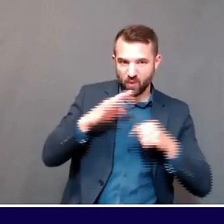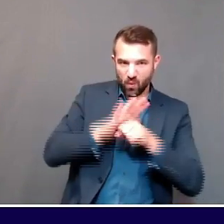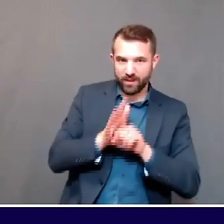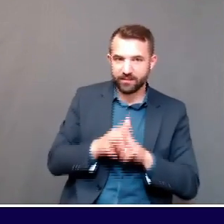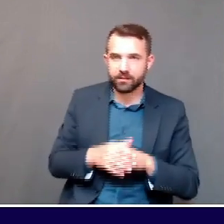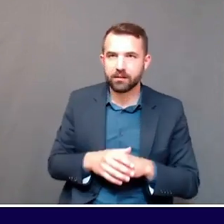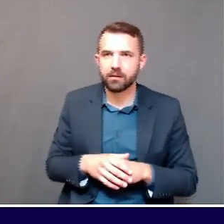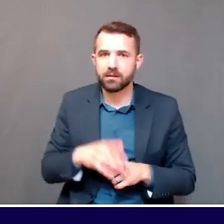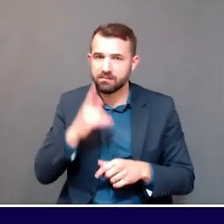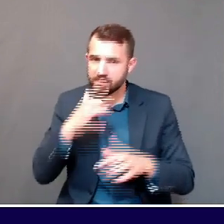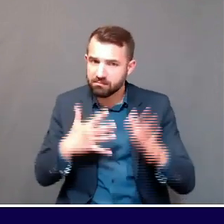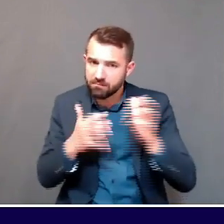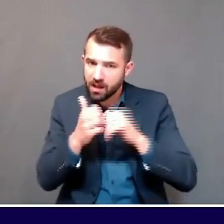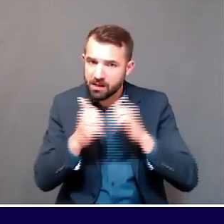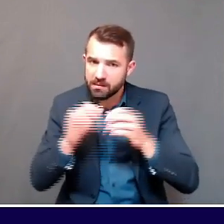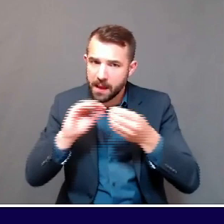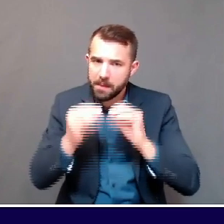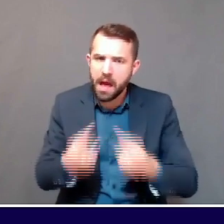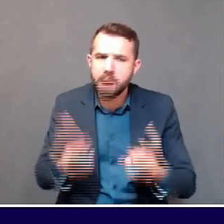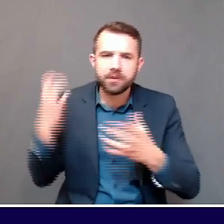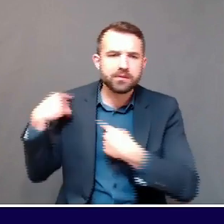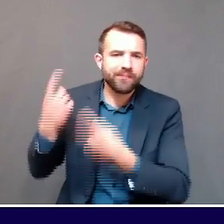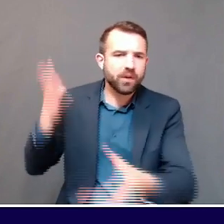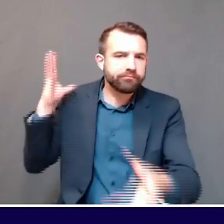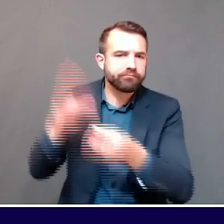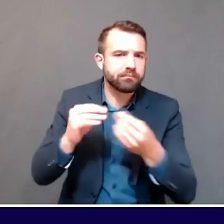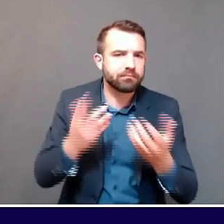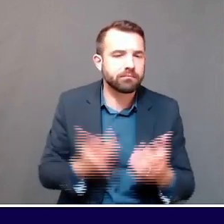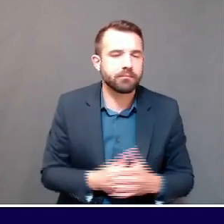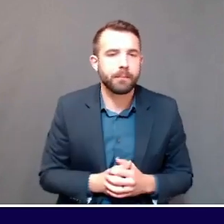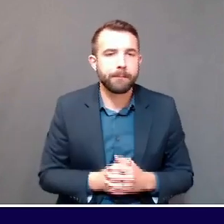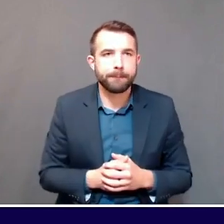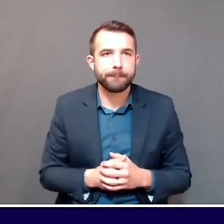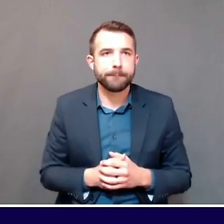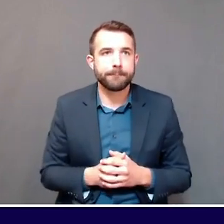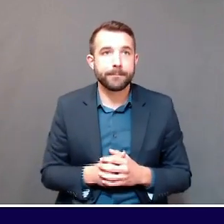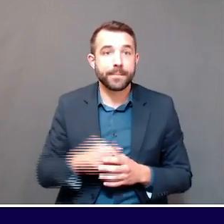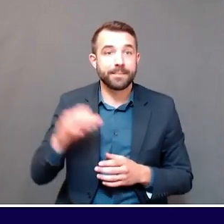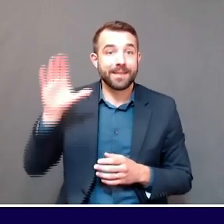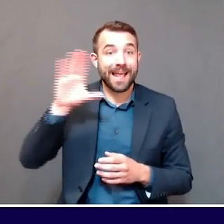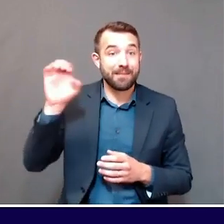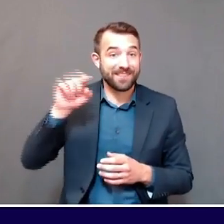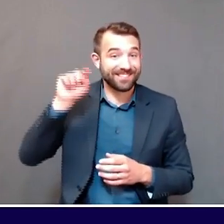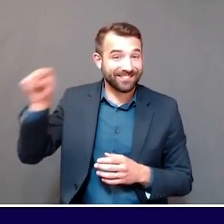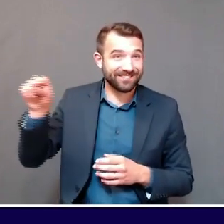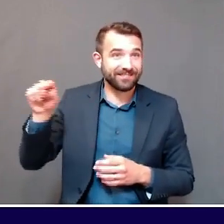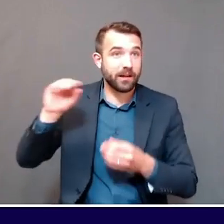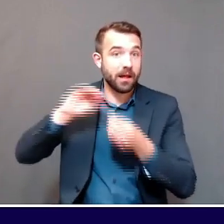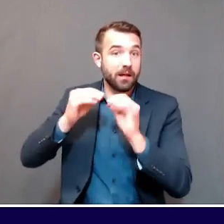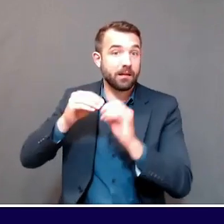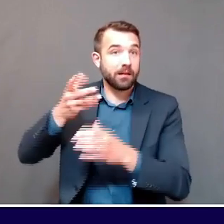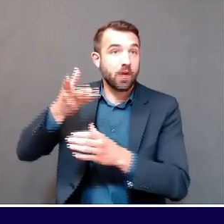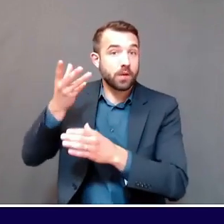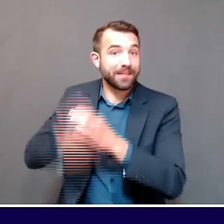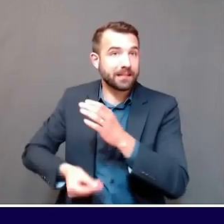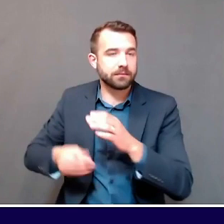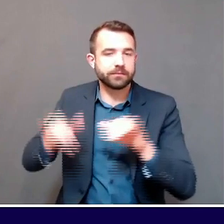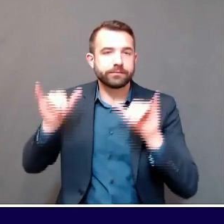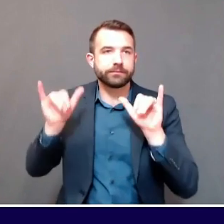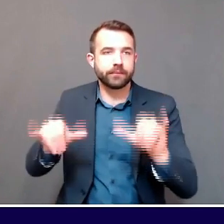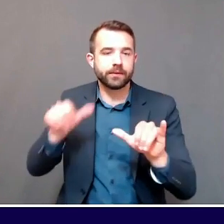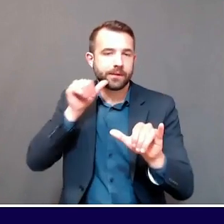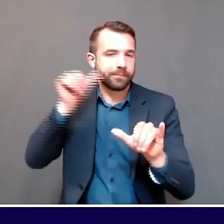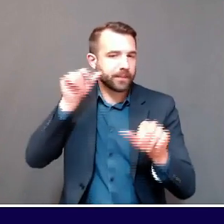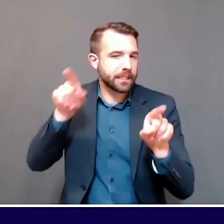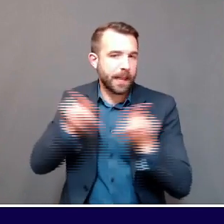been there? So Kevin, the number of individuals who have passed away remains at what it was yesterday, and